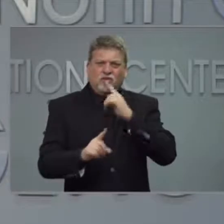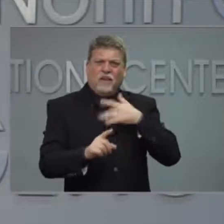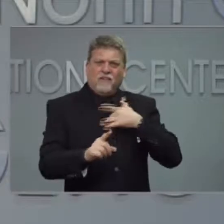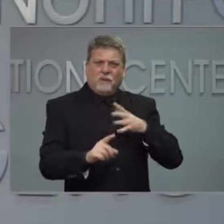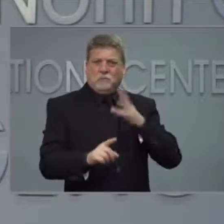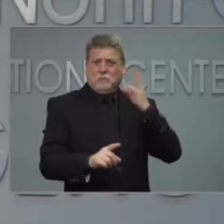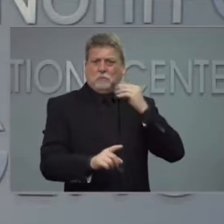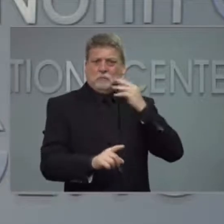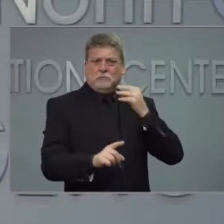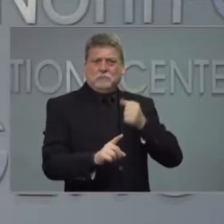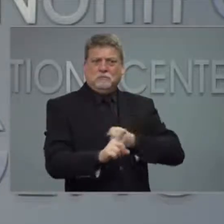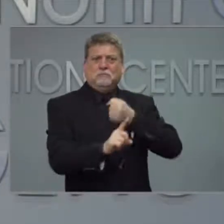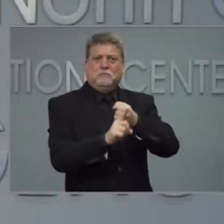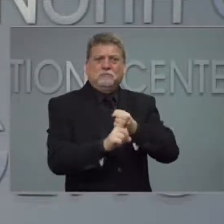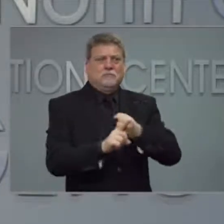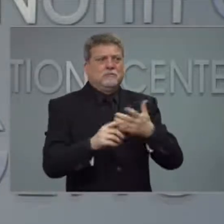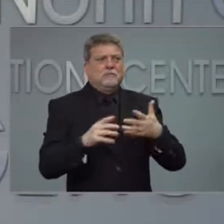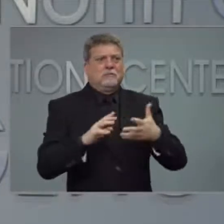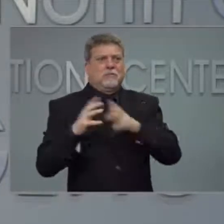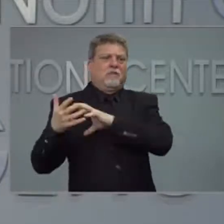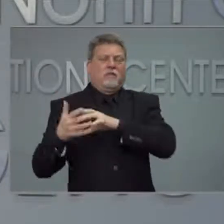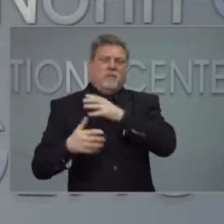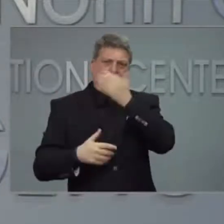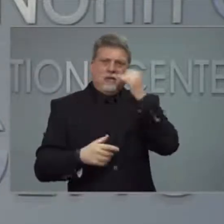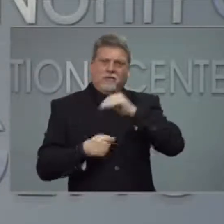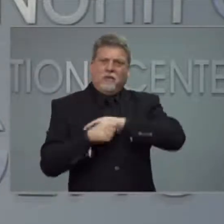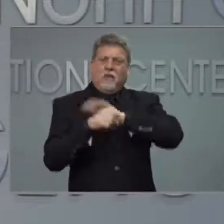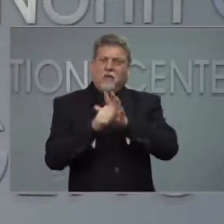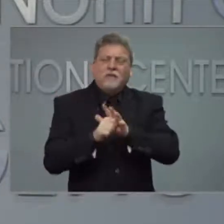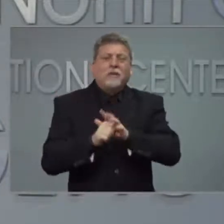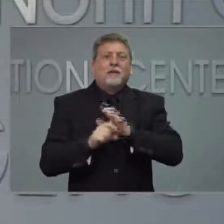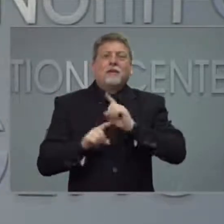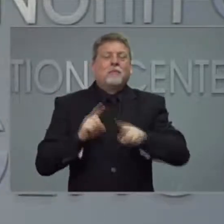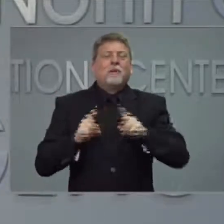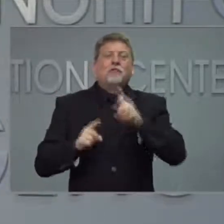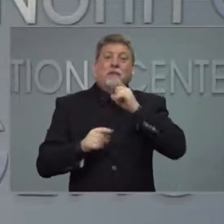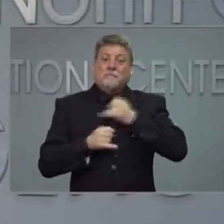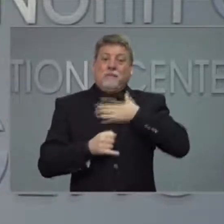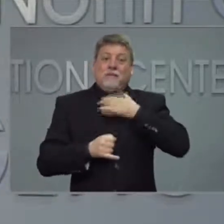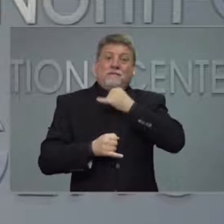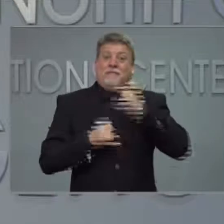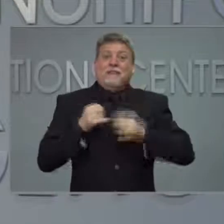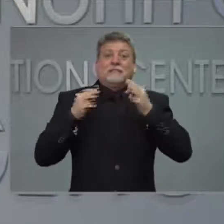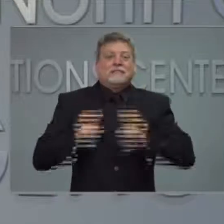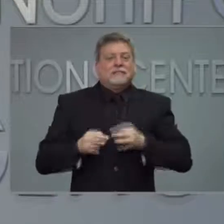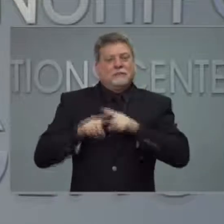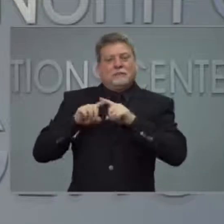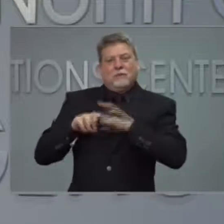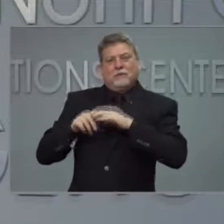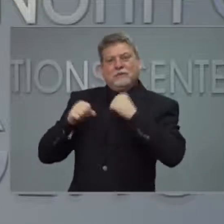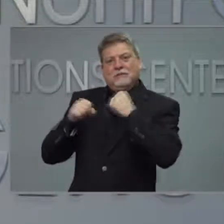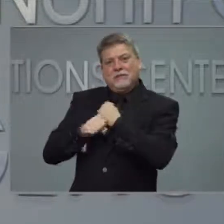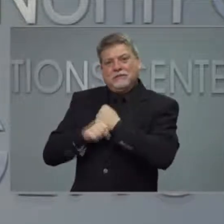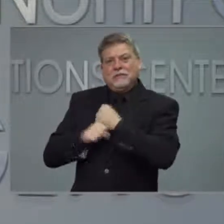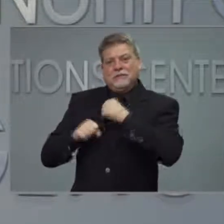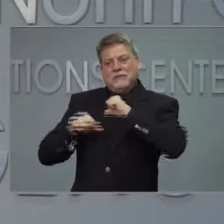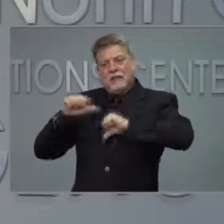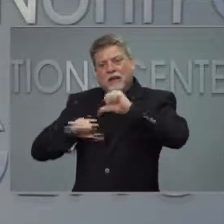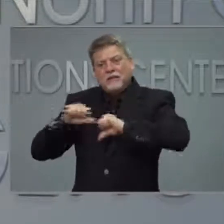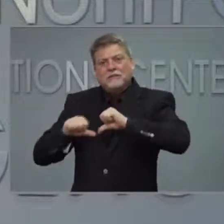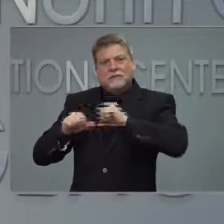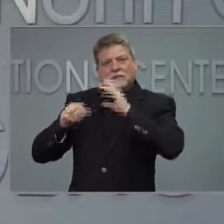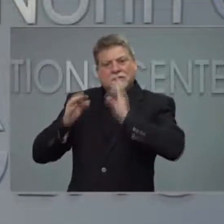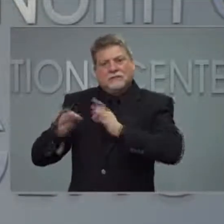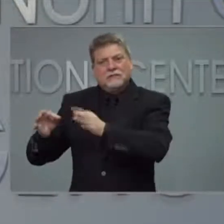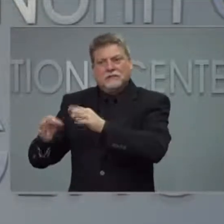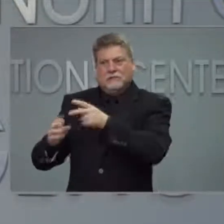pandemic. But the controlling issues are the science and the data, and I think you can see that in decisions